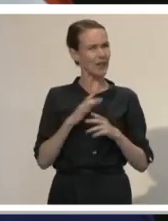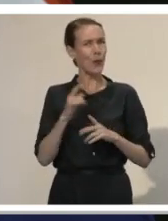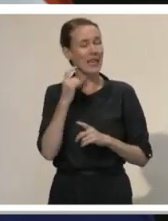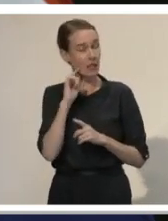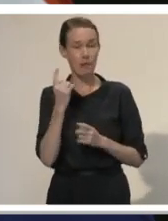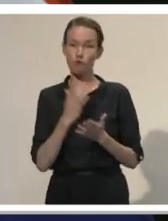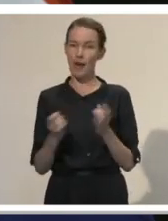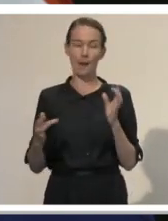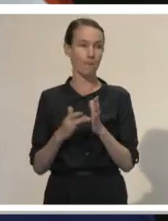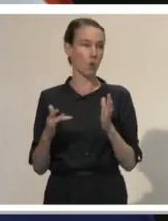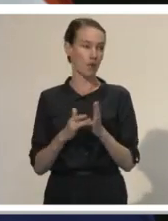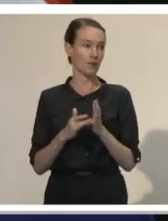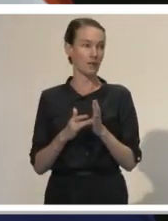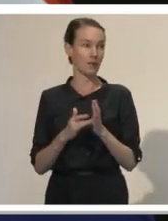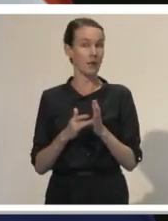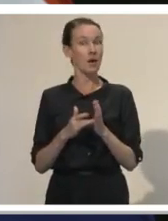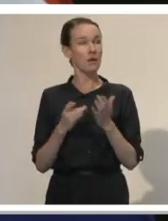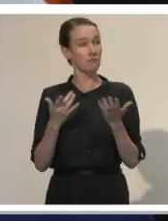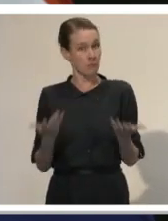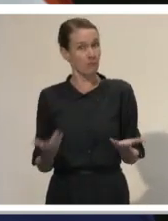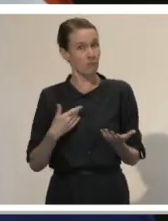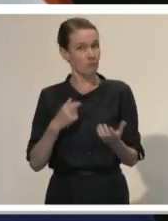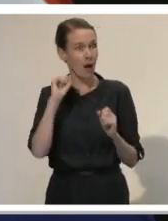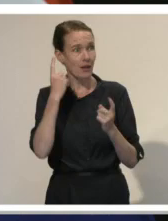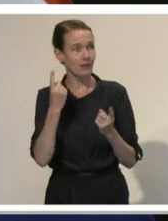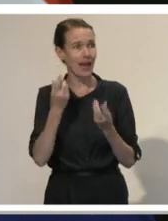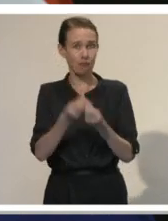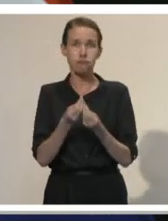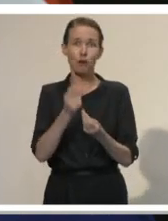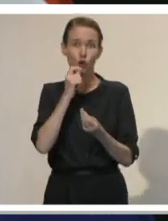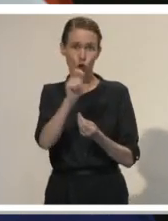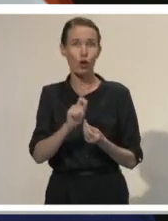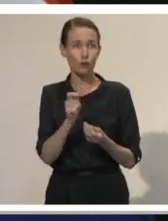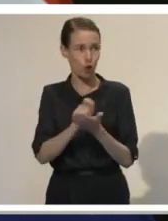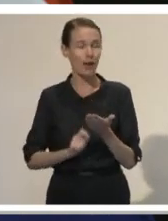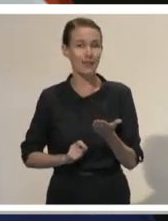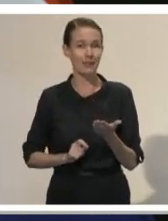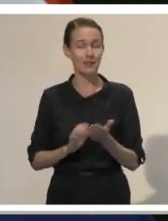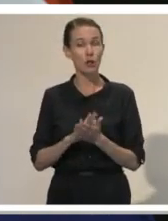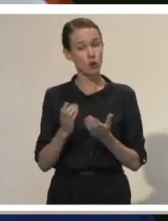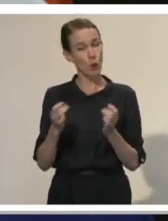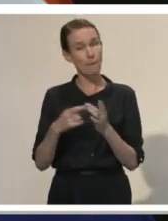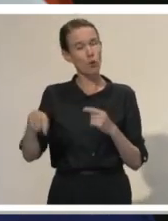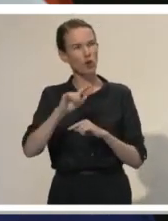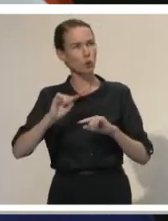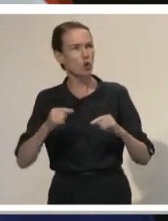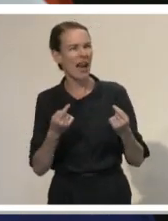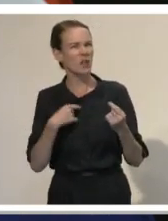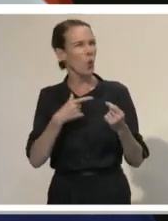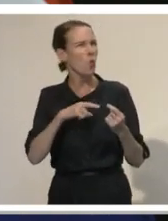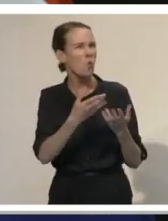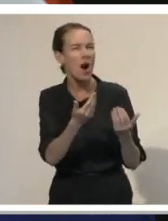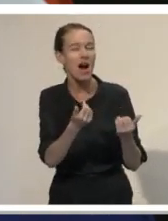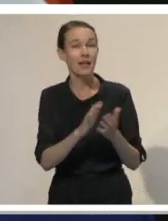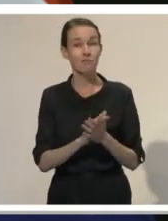process. And we see that and we understand that, and we need to be held to account. And to a degree, we think there has been bit of market